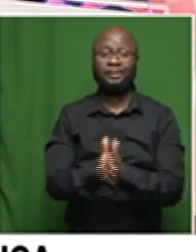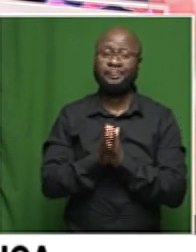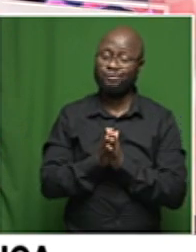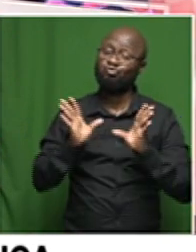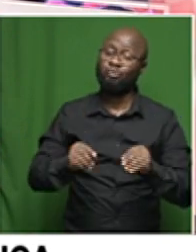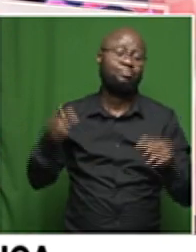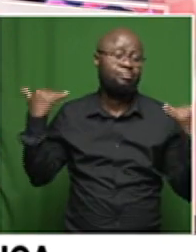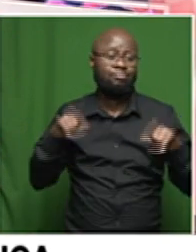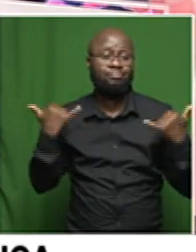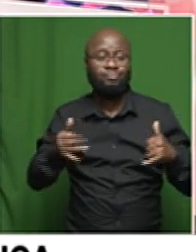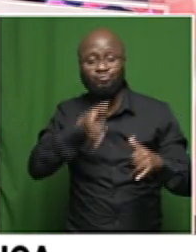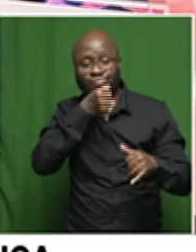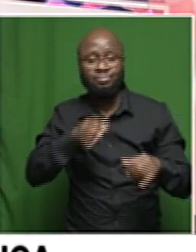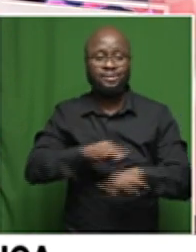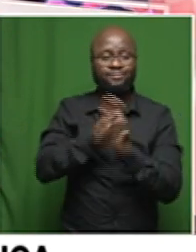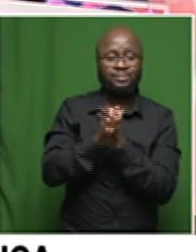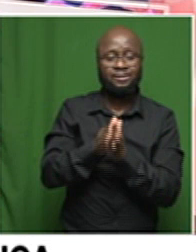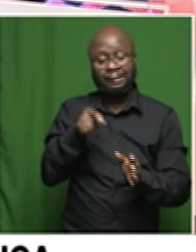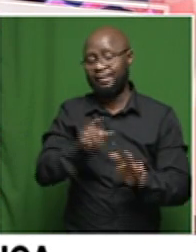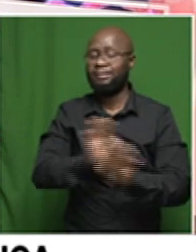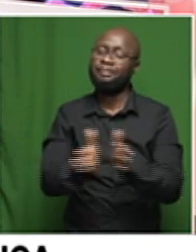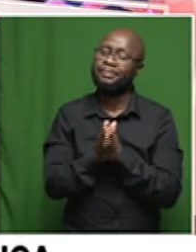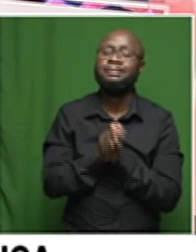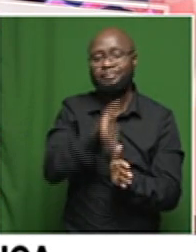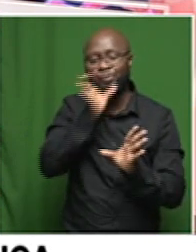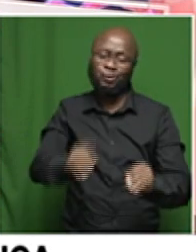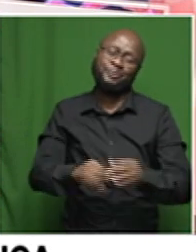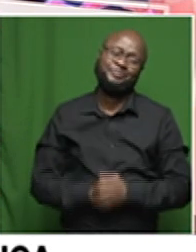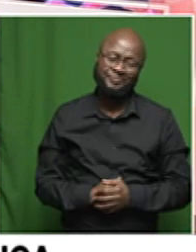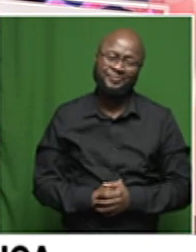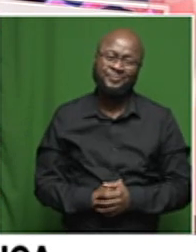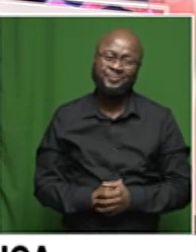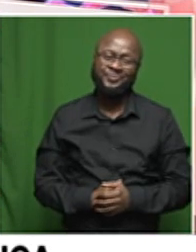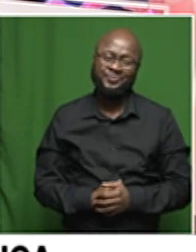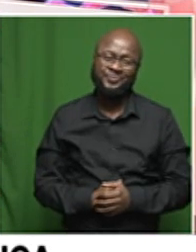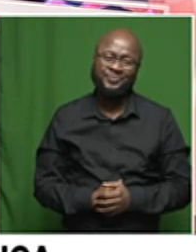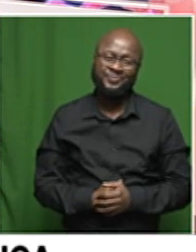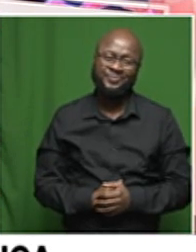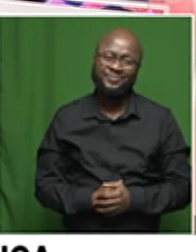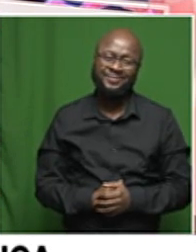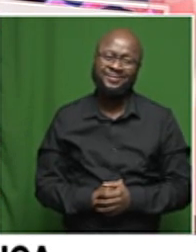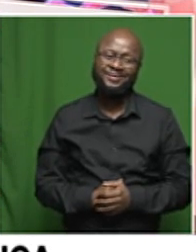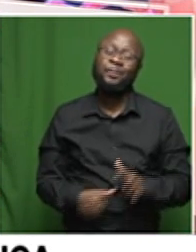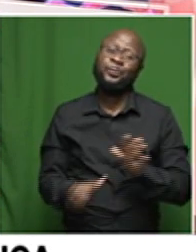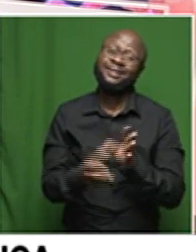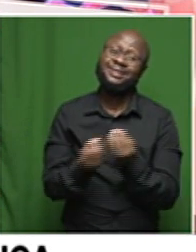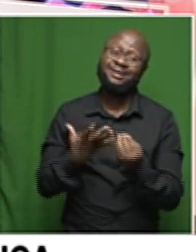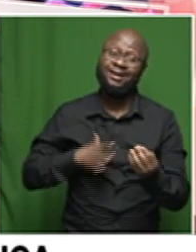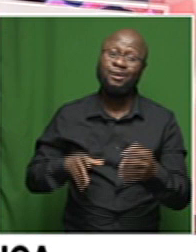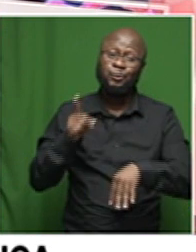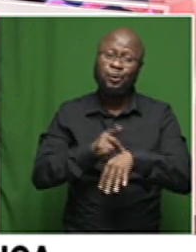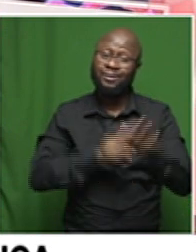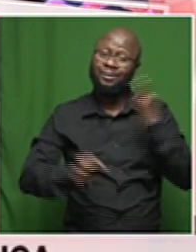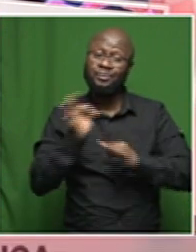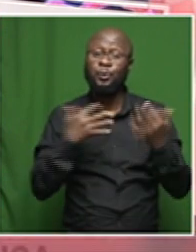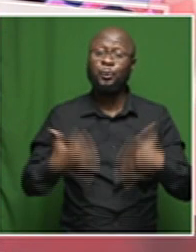is no catching up. Do not play catch up when it comes to your alcohol drinking, and of course, all the other important notes highlighted by Dr. Maya Yise today. Thank you